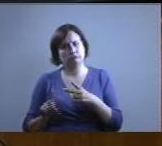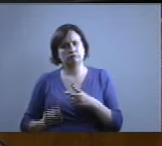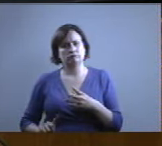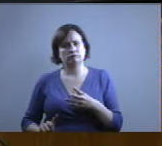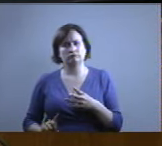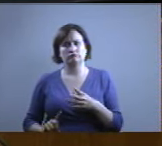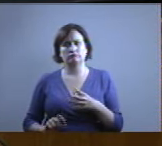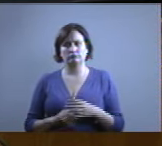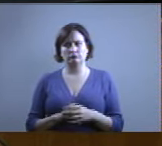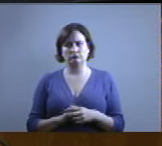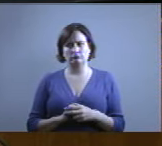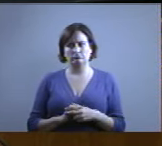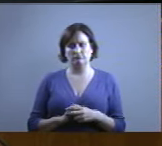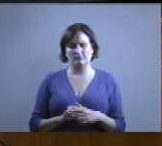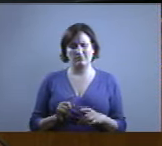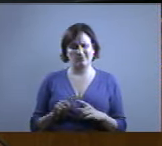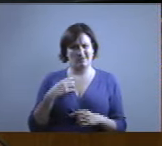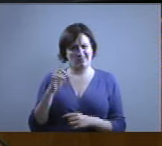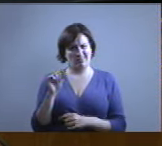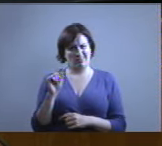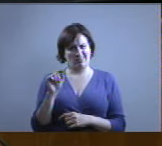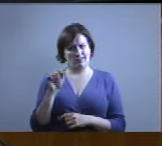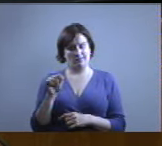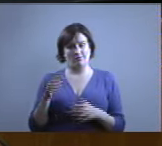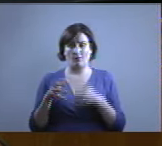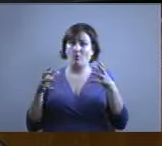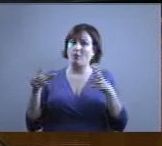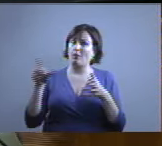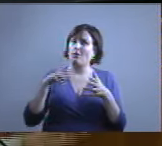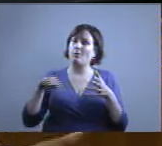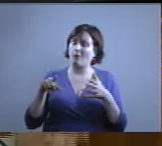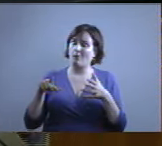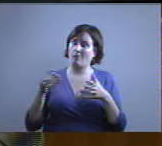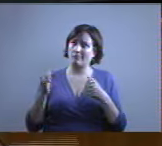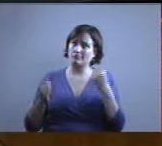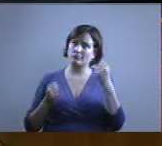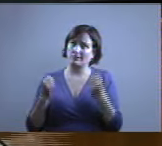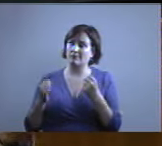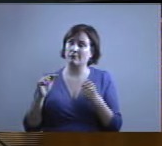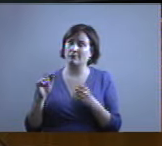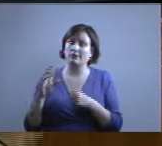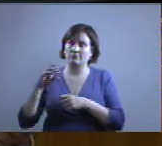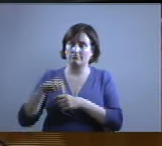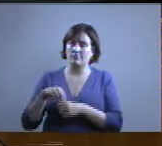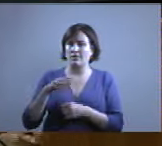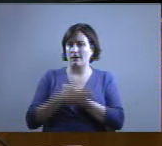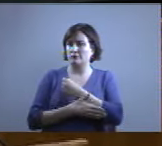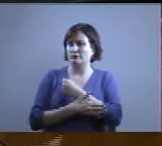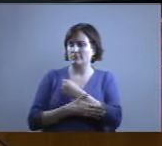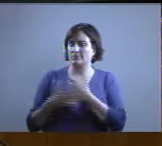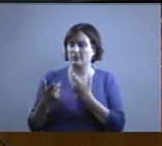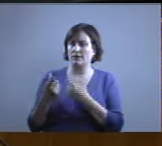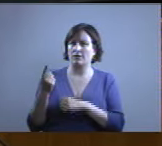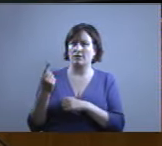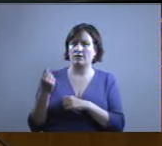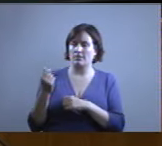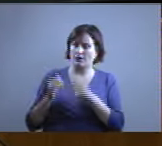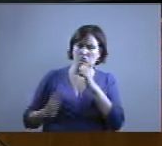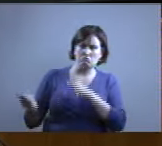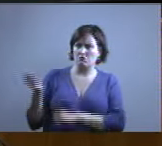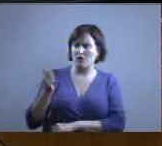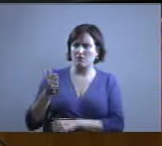somewhat preposterous that the majority is struggling to be affirmed in a country where they are in power.